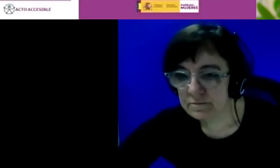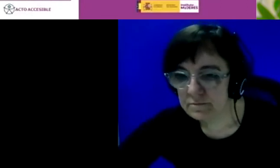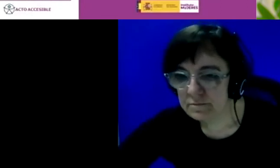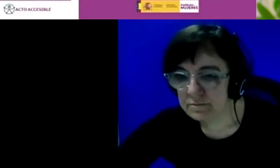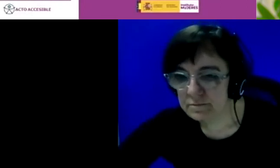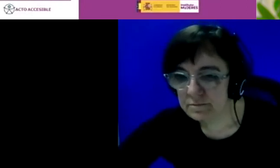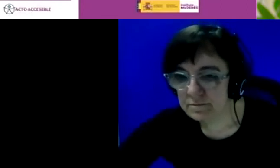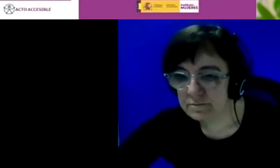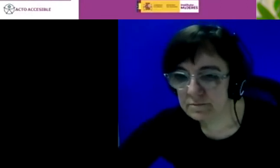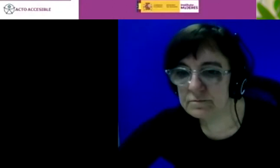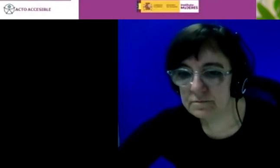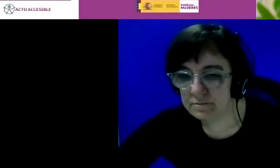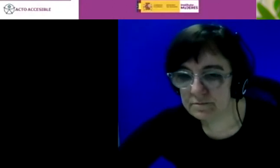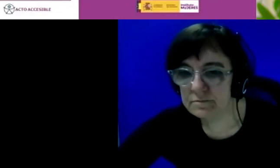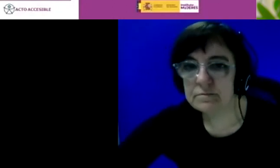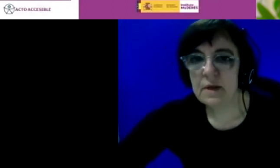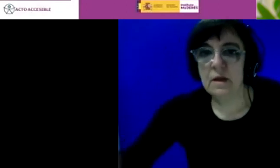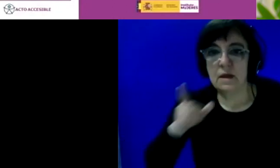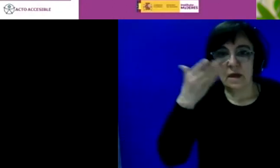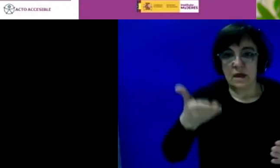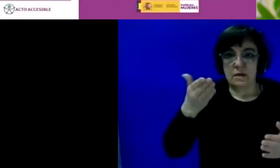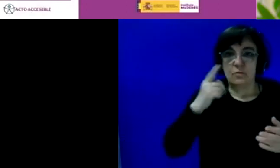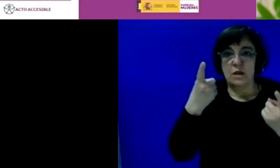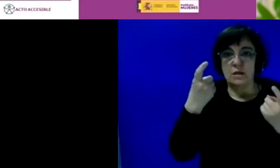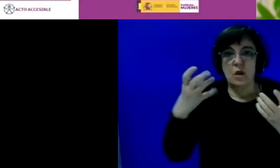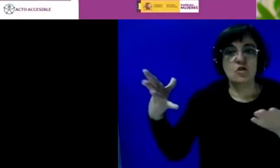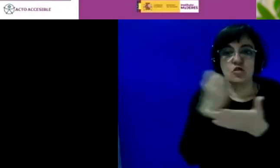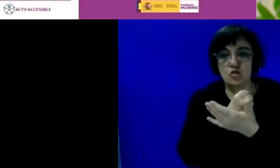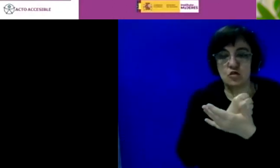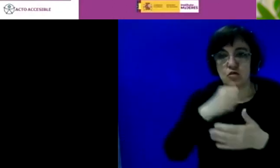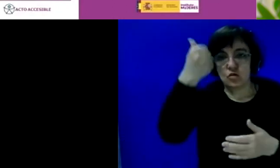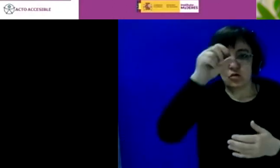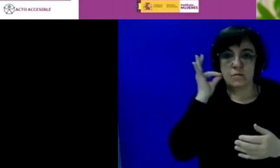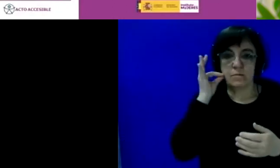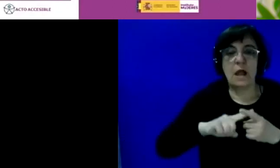speaking, I'm afraid. Okay, now we have sound. Thank you.